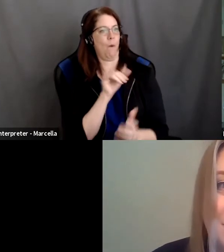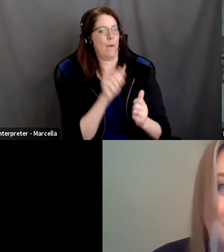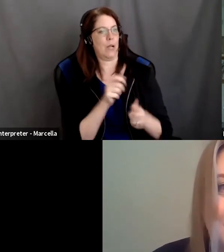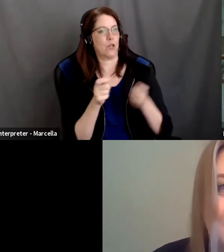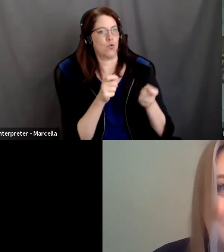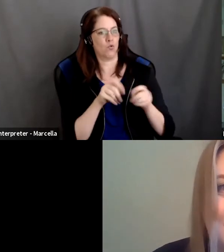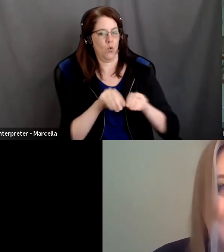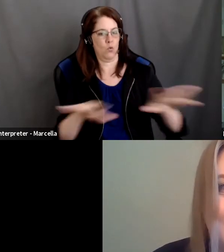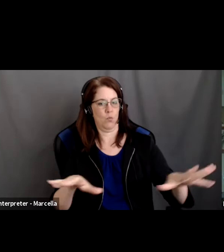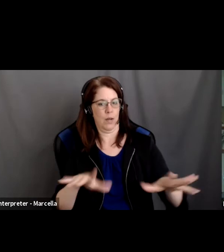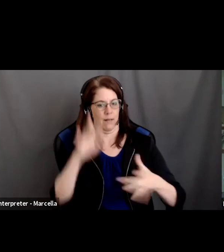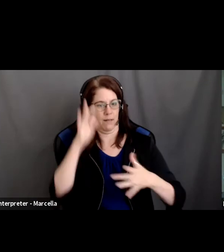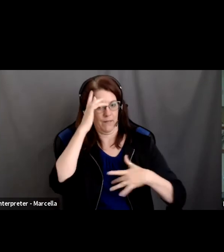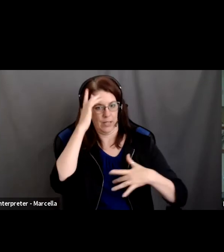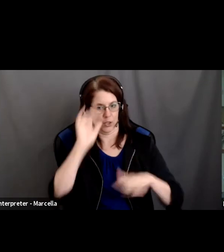infection.